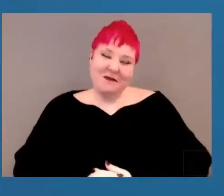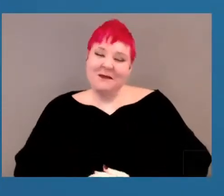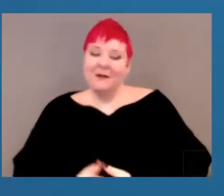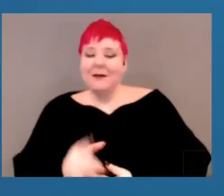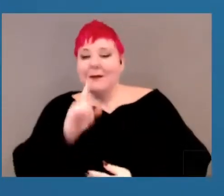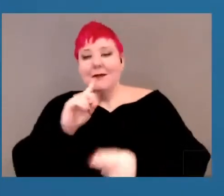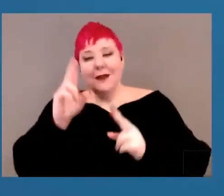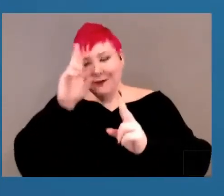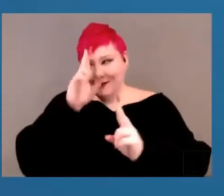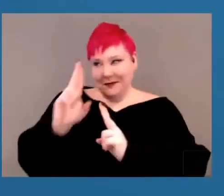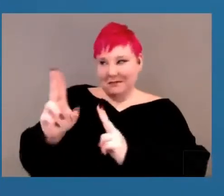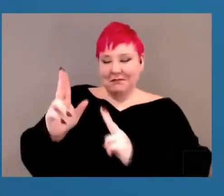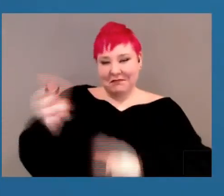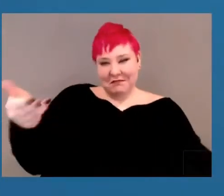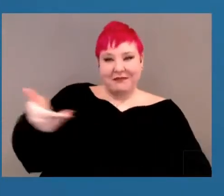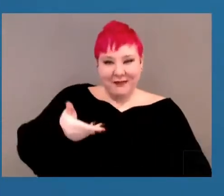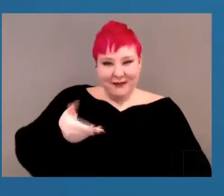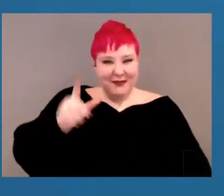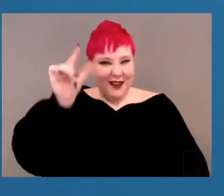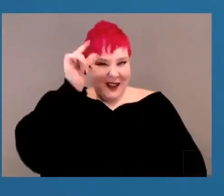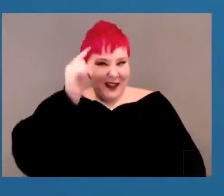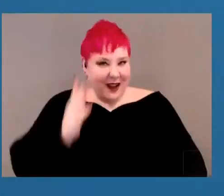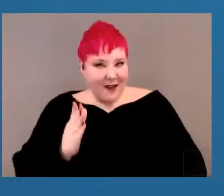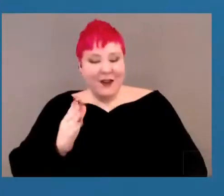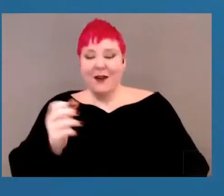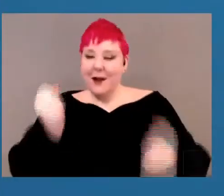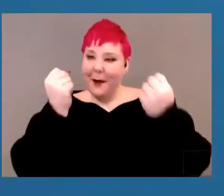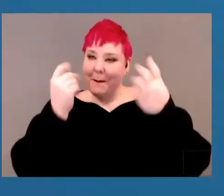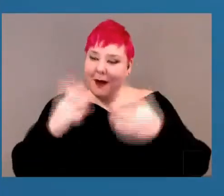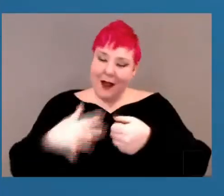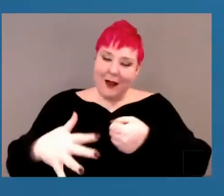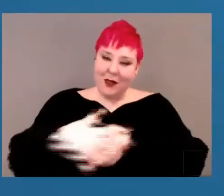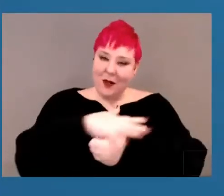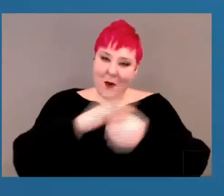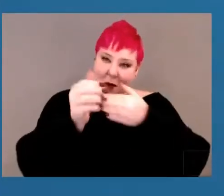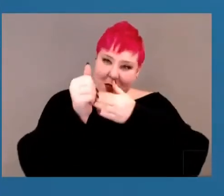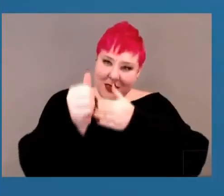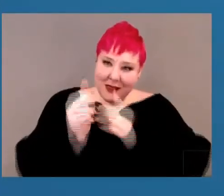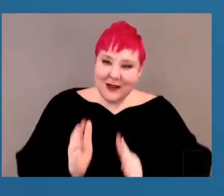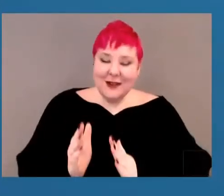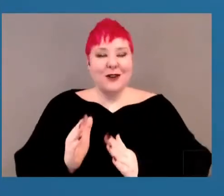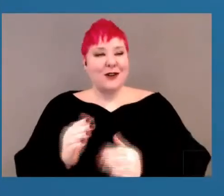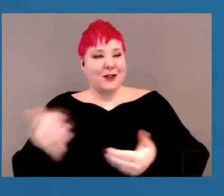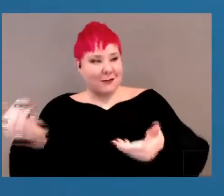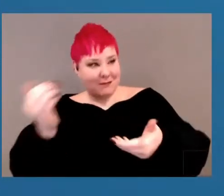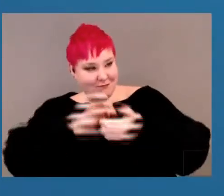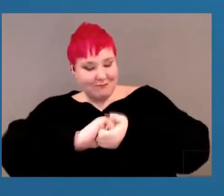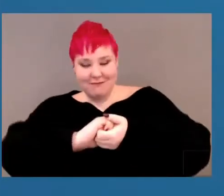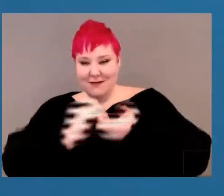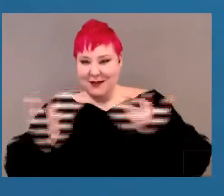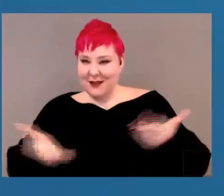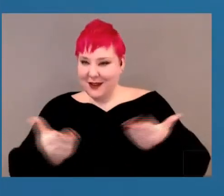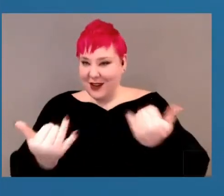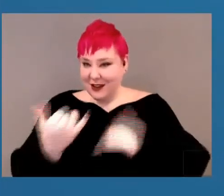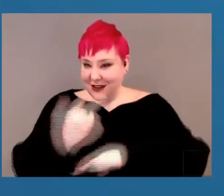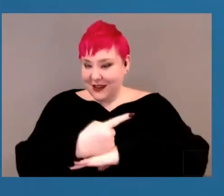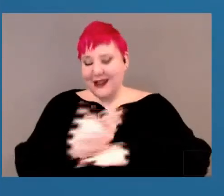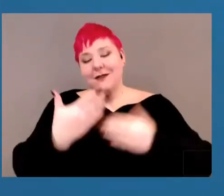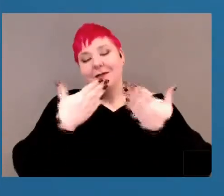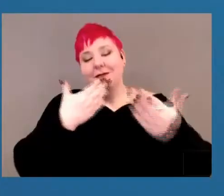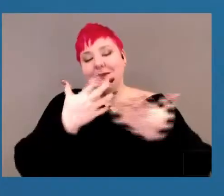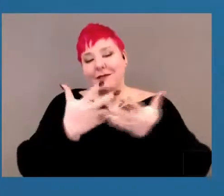governor, along with so many other local dignitaries and partners in the room this morning, so thank you all for being